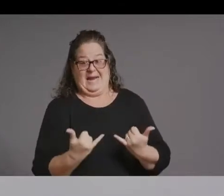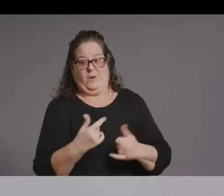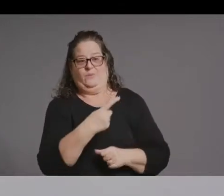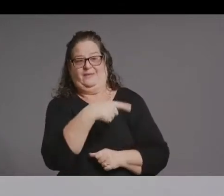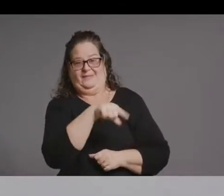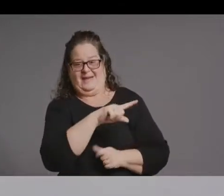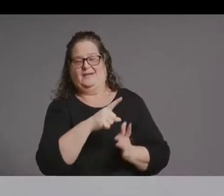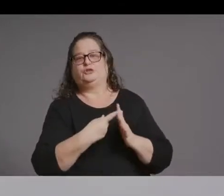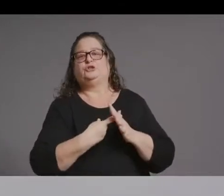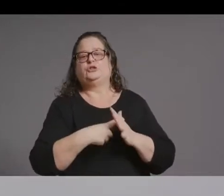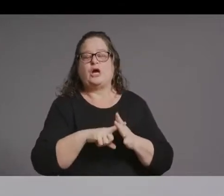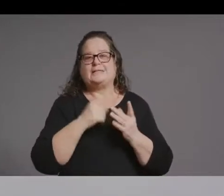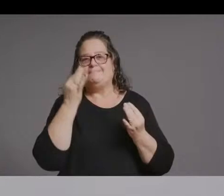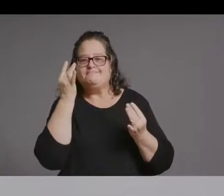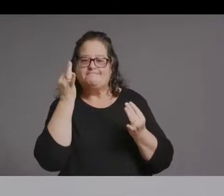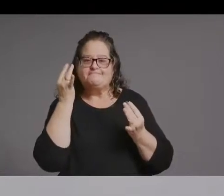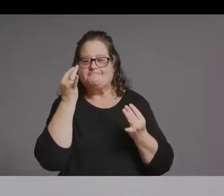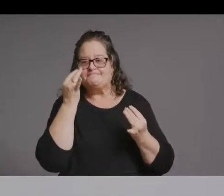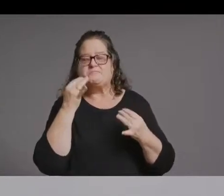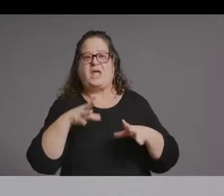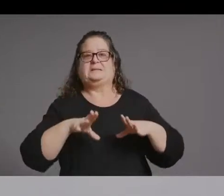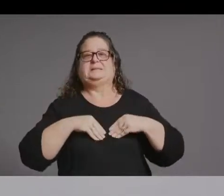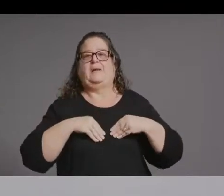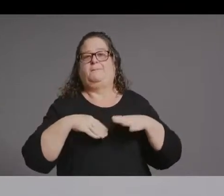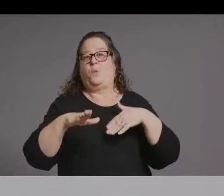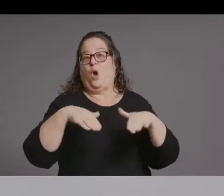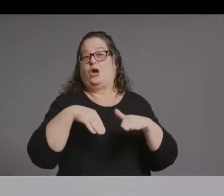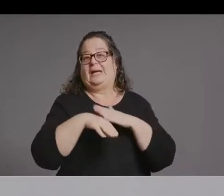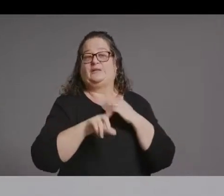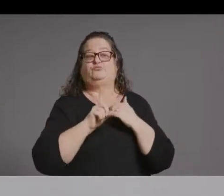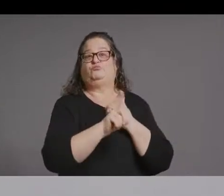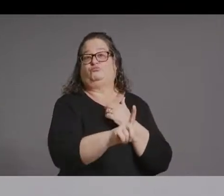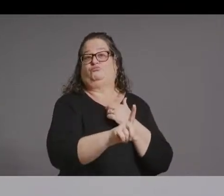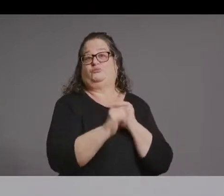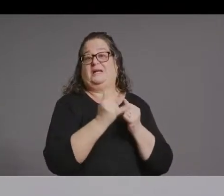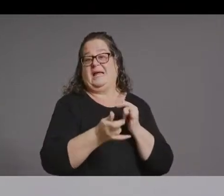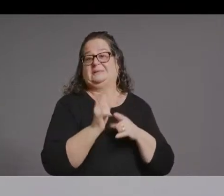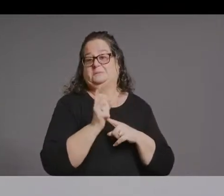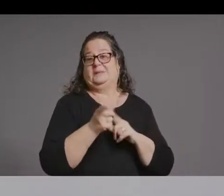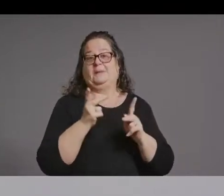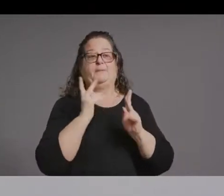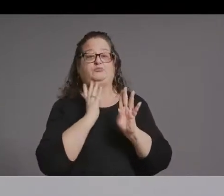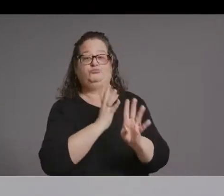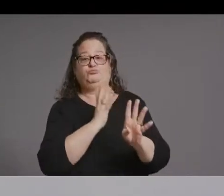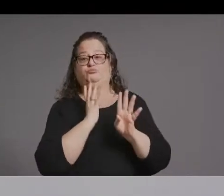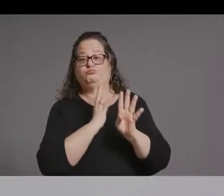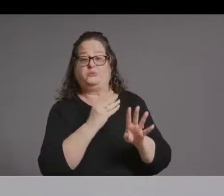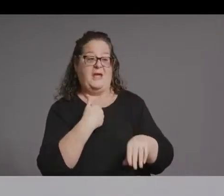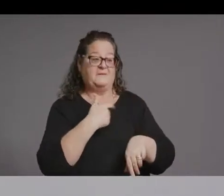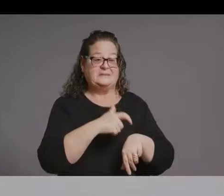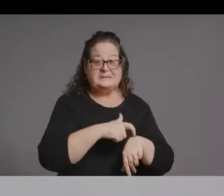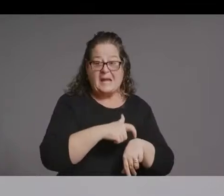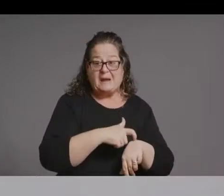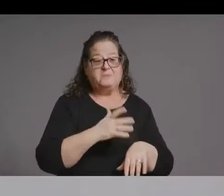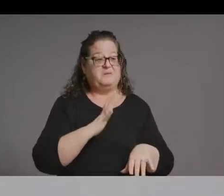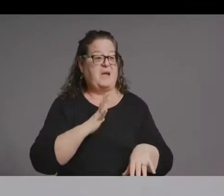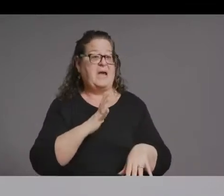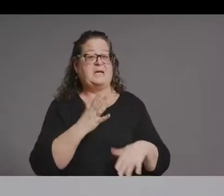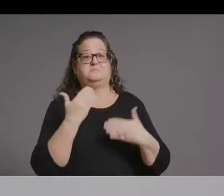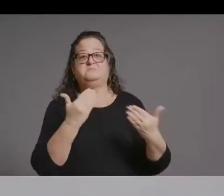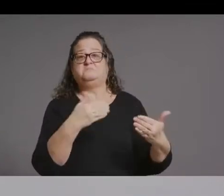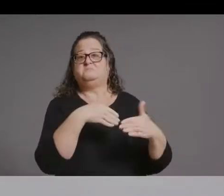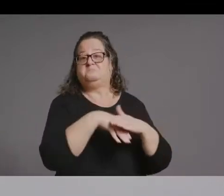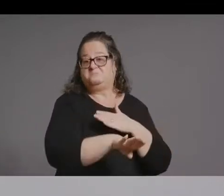walk-ins, just letting people come in and get the vaccine whenever they are available, not based on an appointment. So